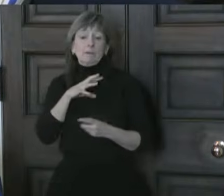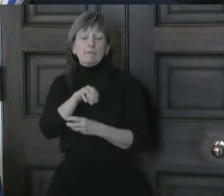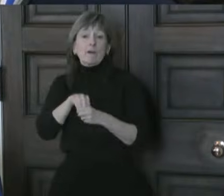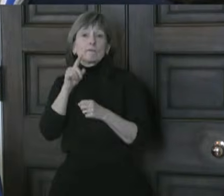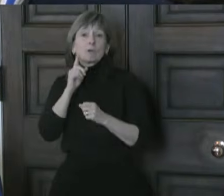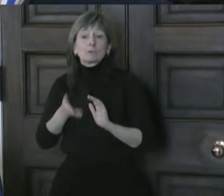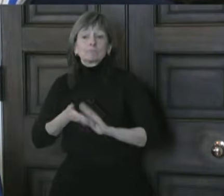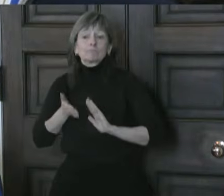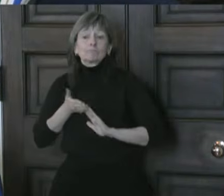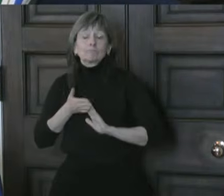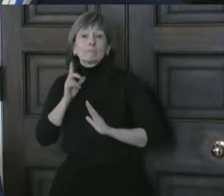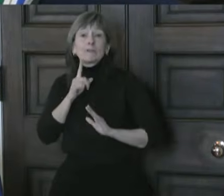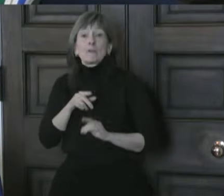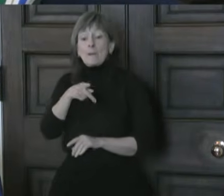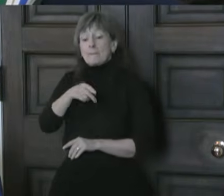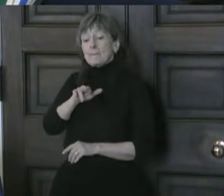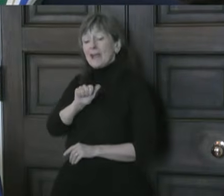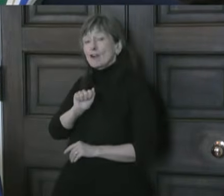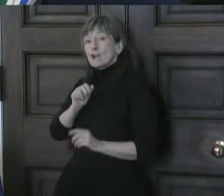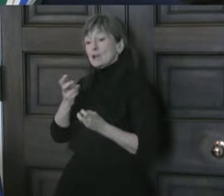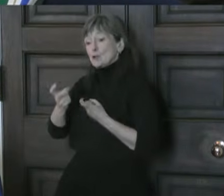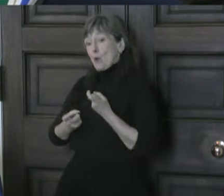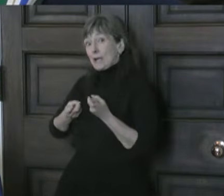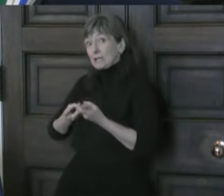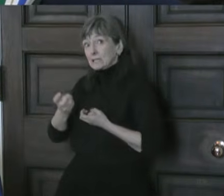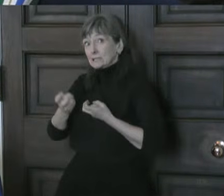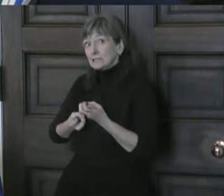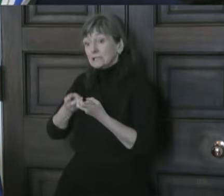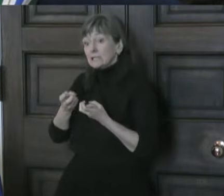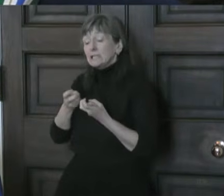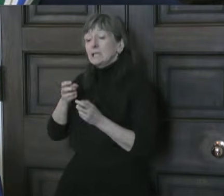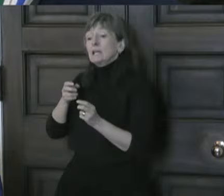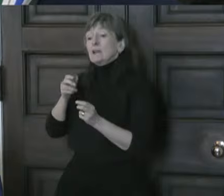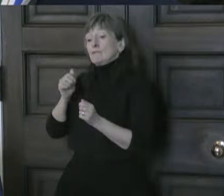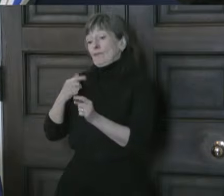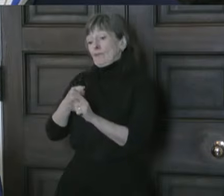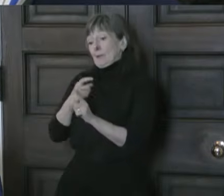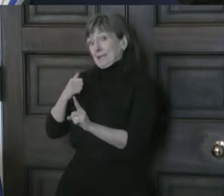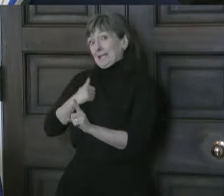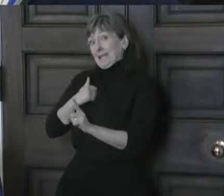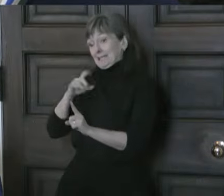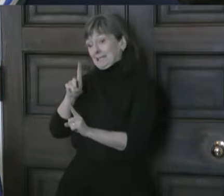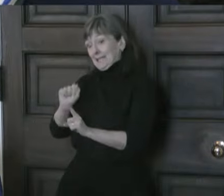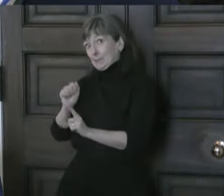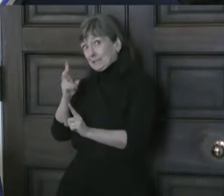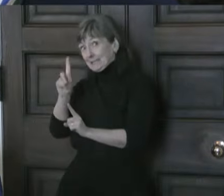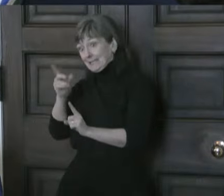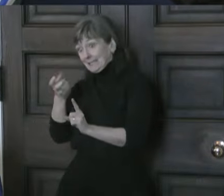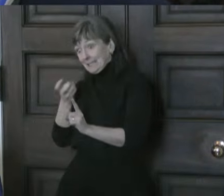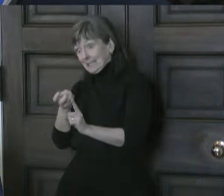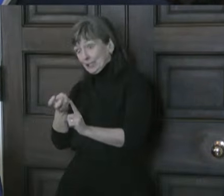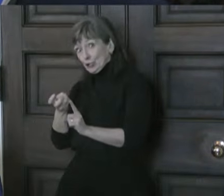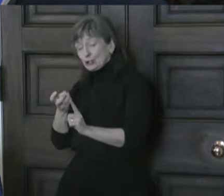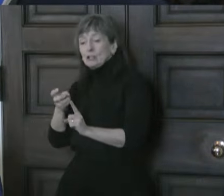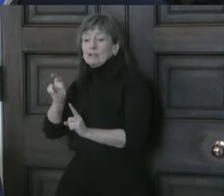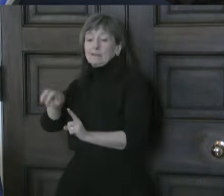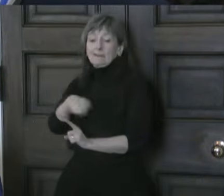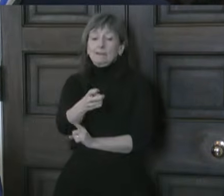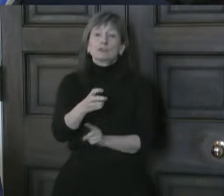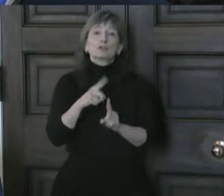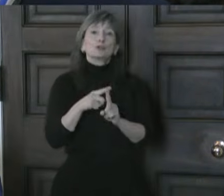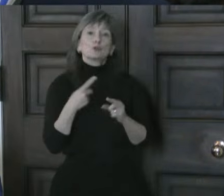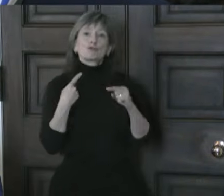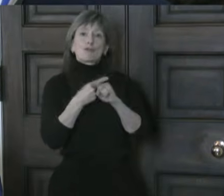the move of para-Nordic skiing from the Canadian Association for Disabled Skiing to Cross Country